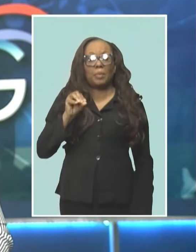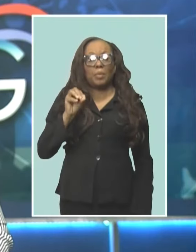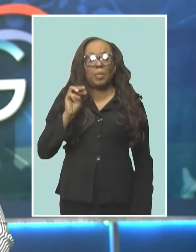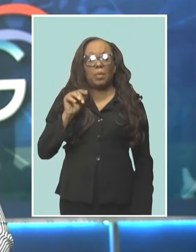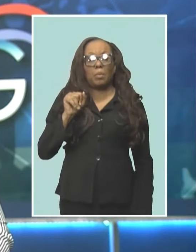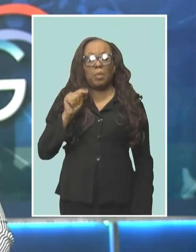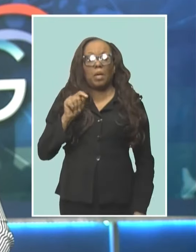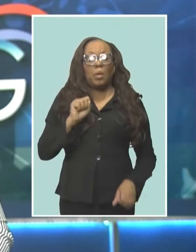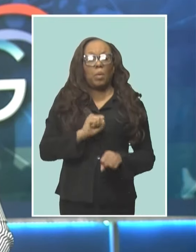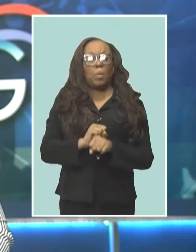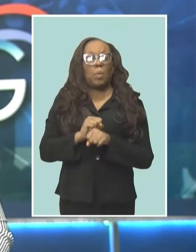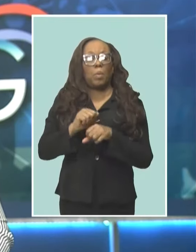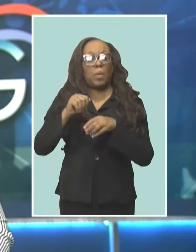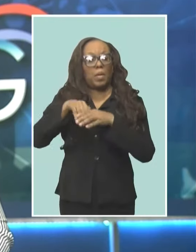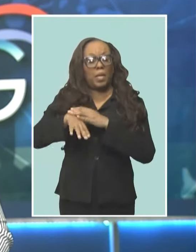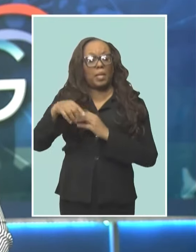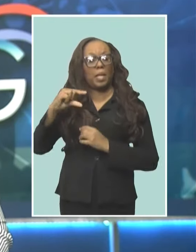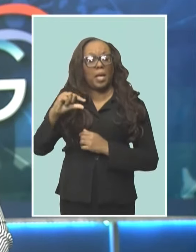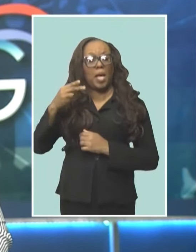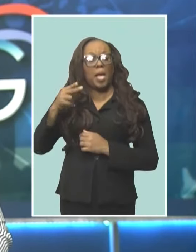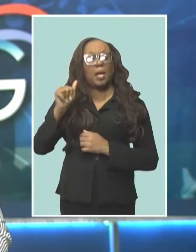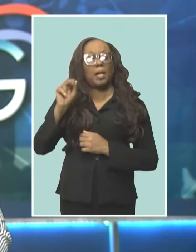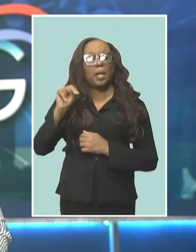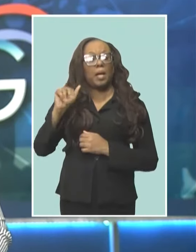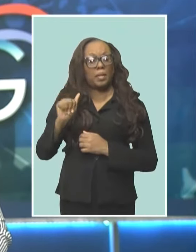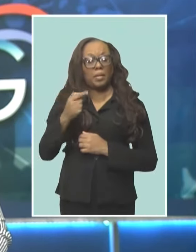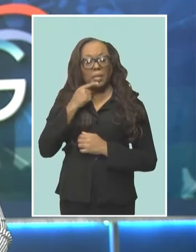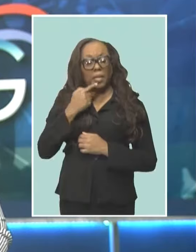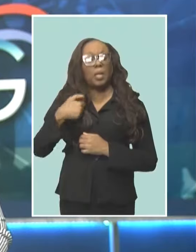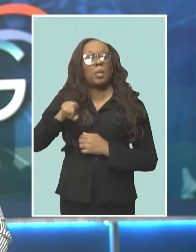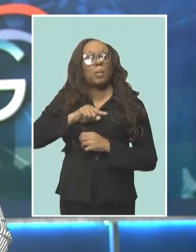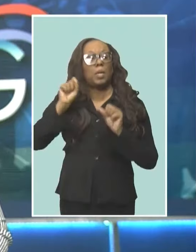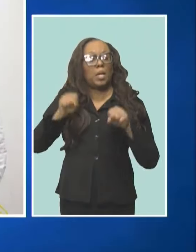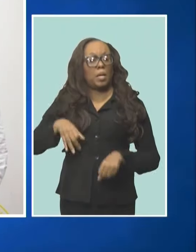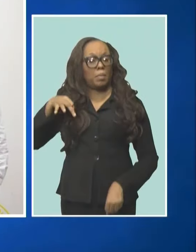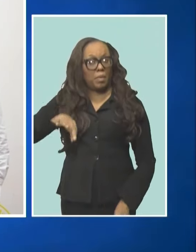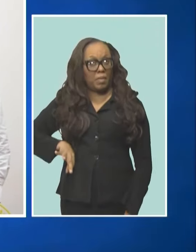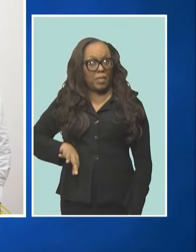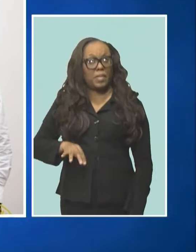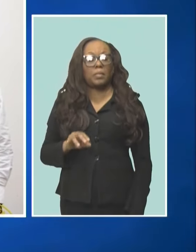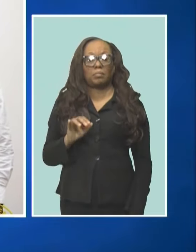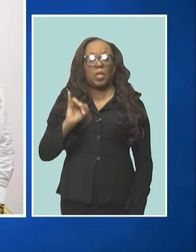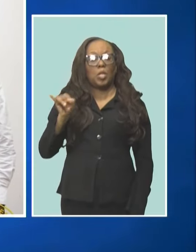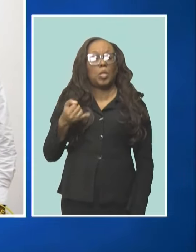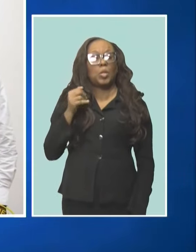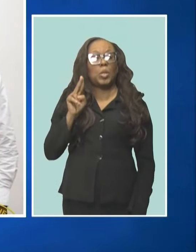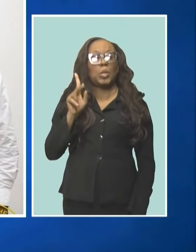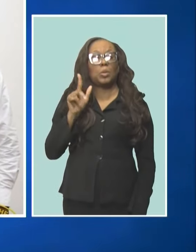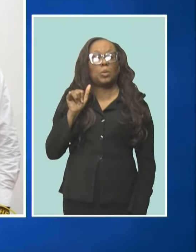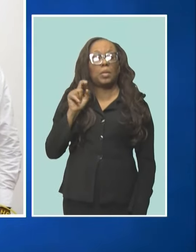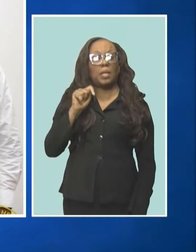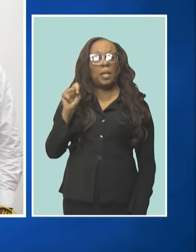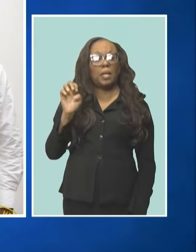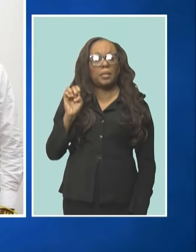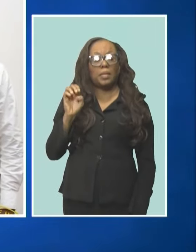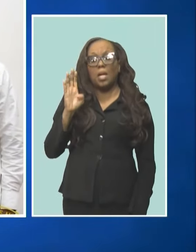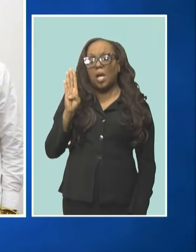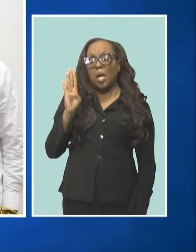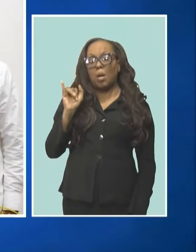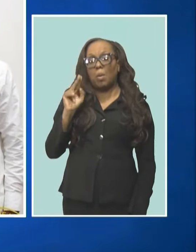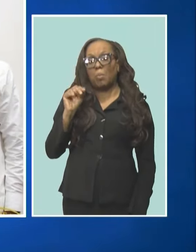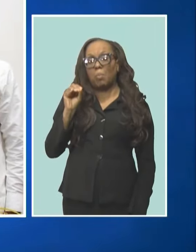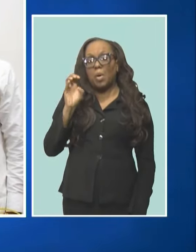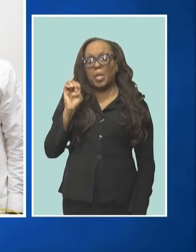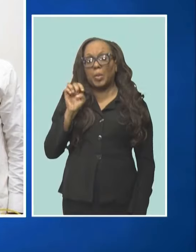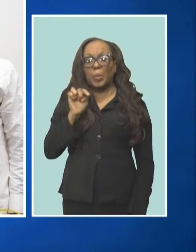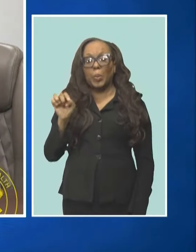training programs in that West African nation. High Commissioner of Barbados to Ghana, Juliet Bino Sutherland, is confident